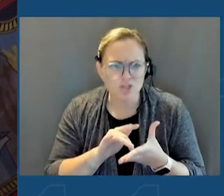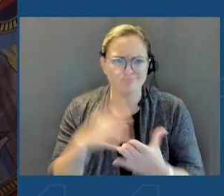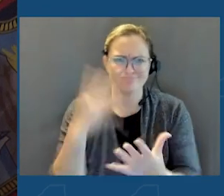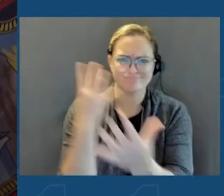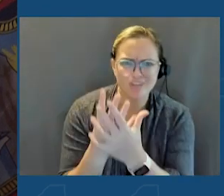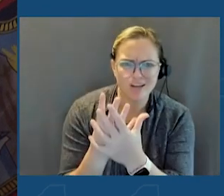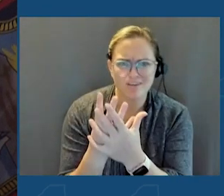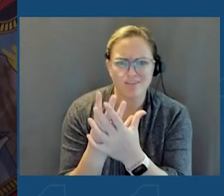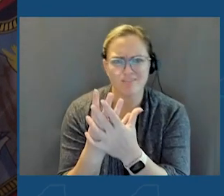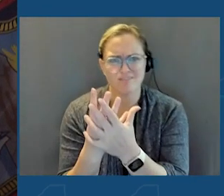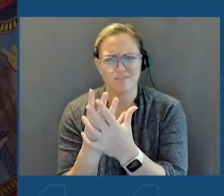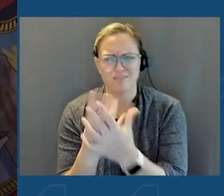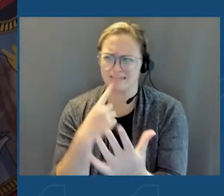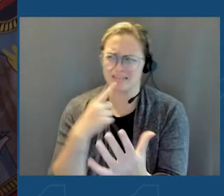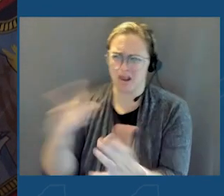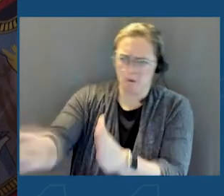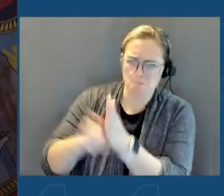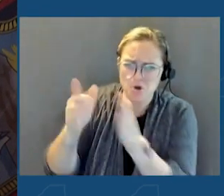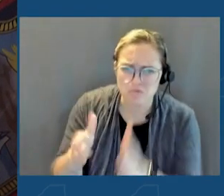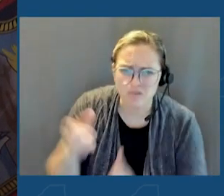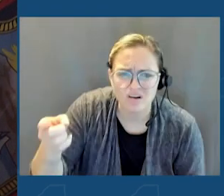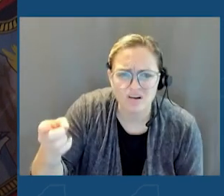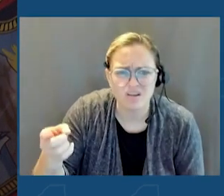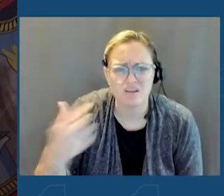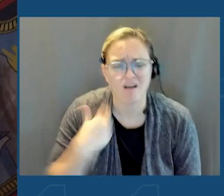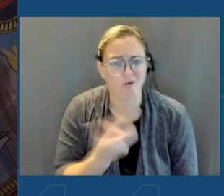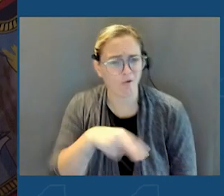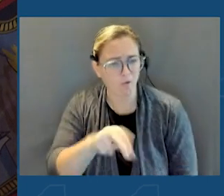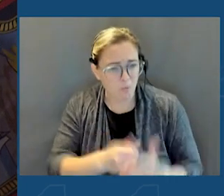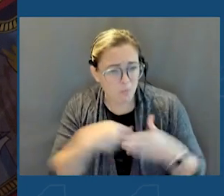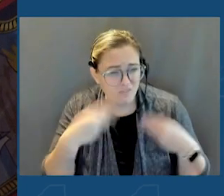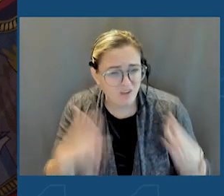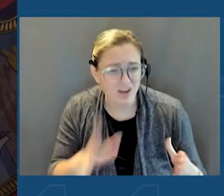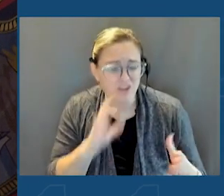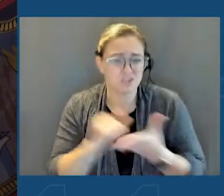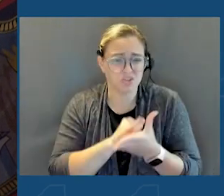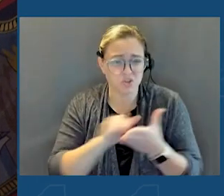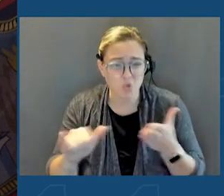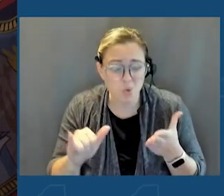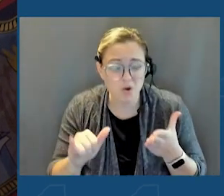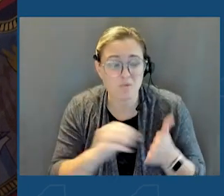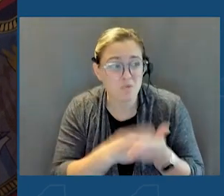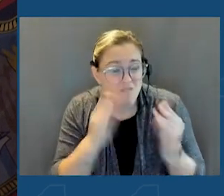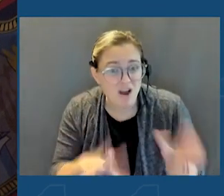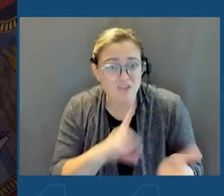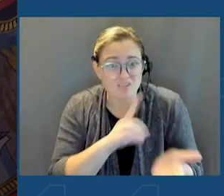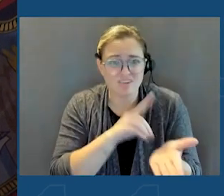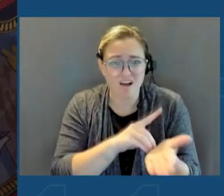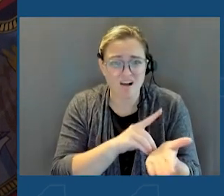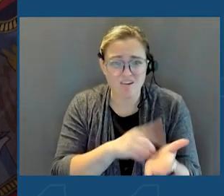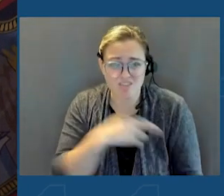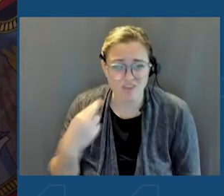murder. Our own providers, our New York providers, are threatened